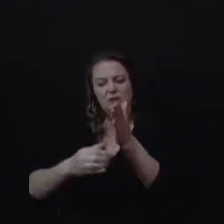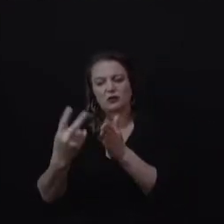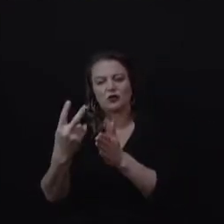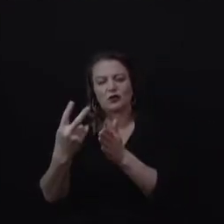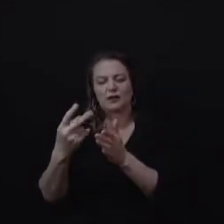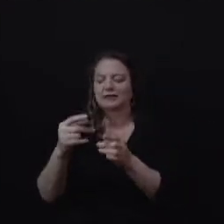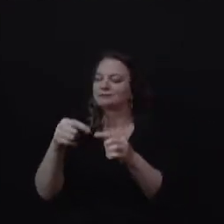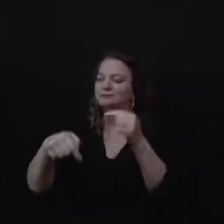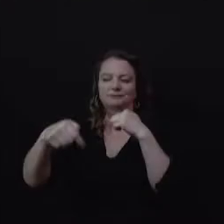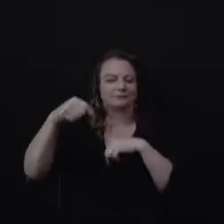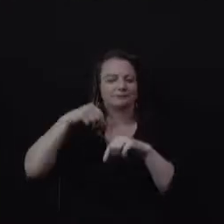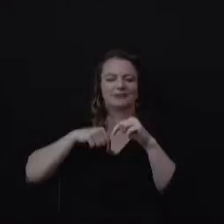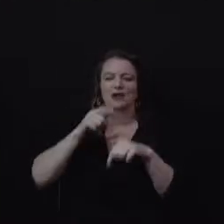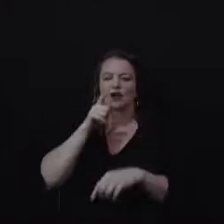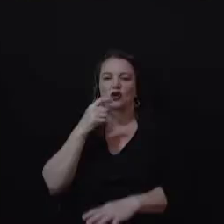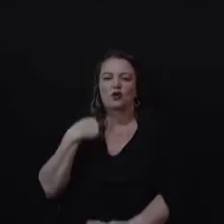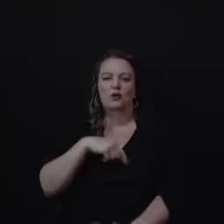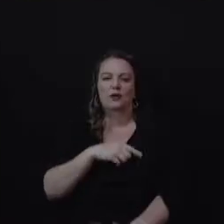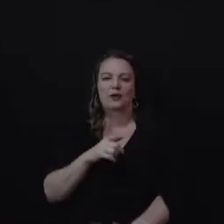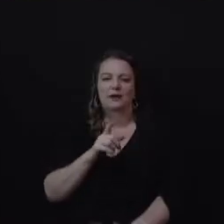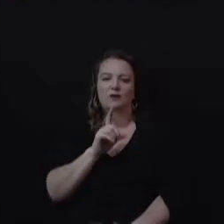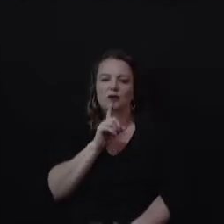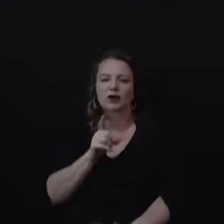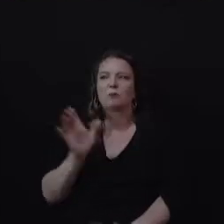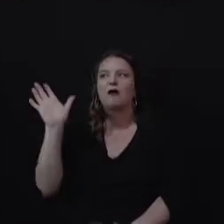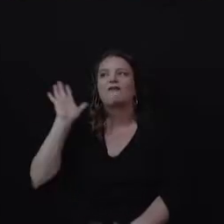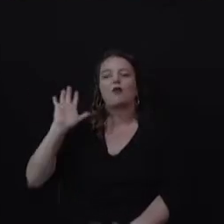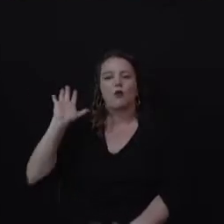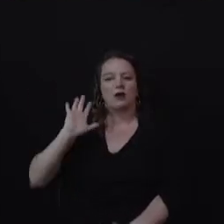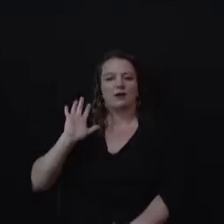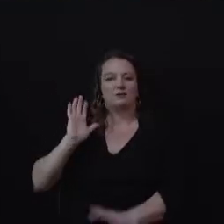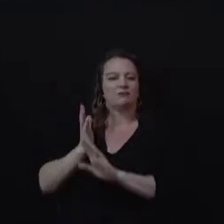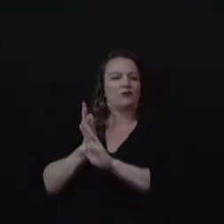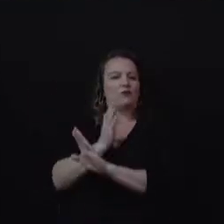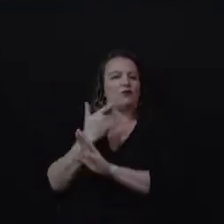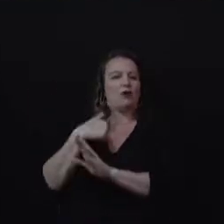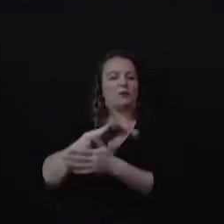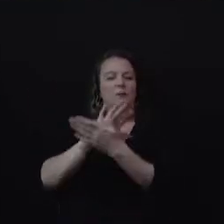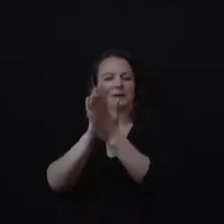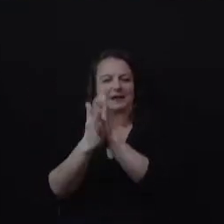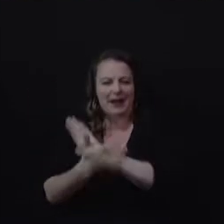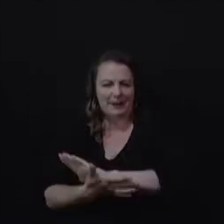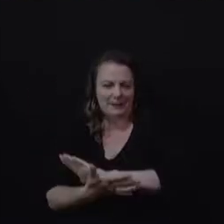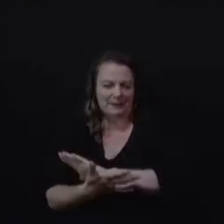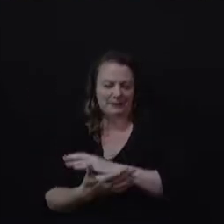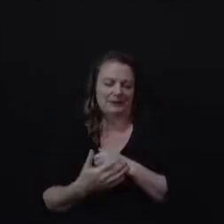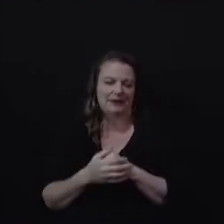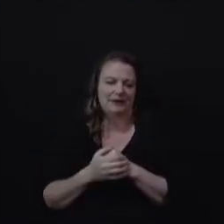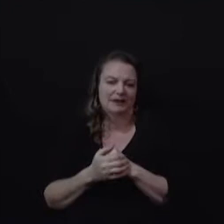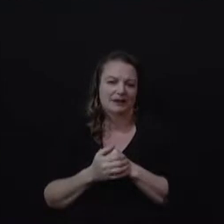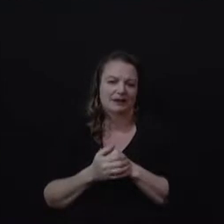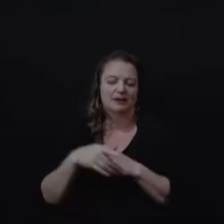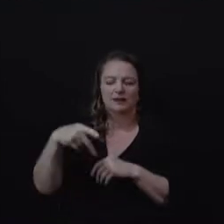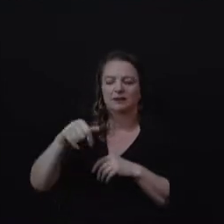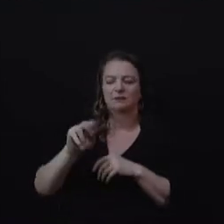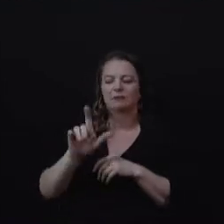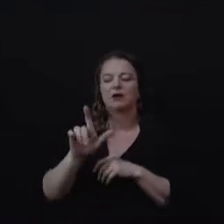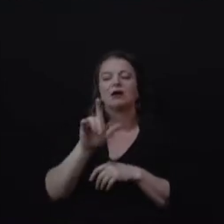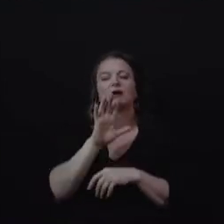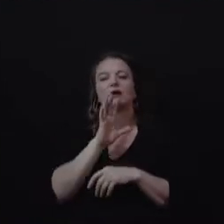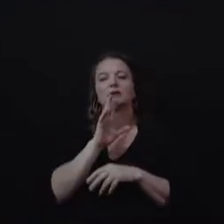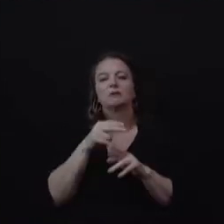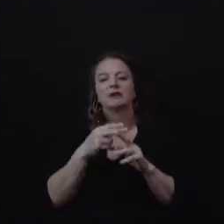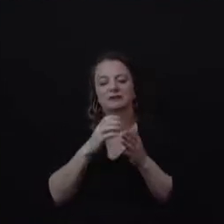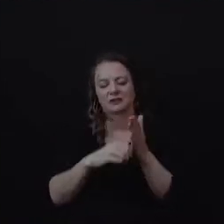to telling us who we were before we became who we are now. Paul talks about in chapter